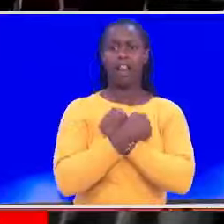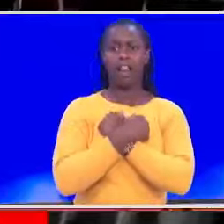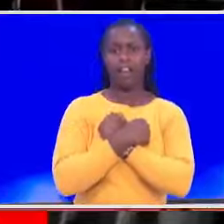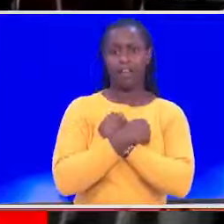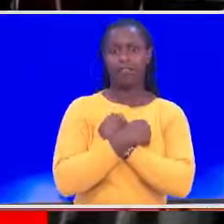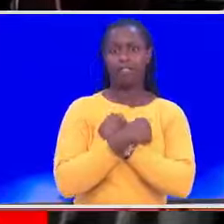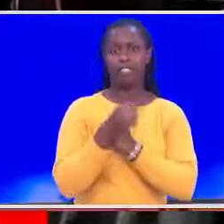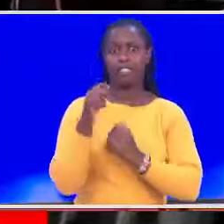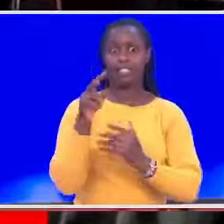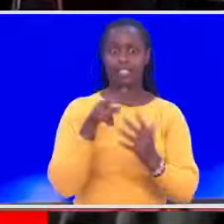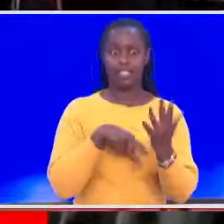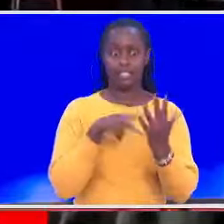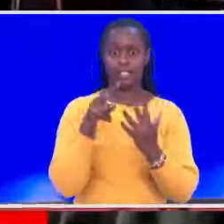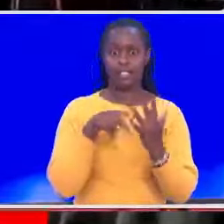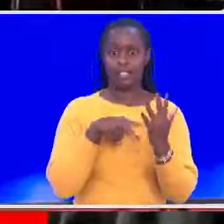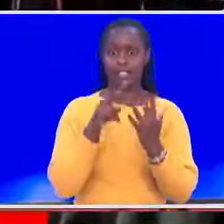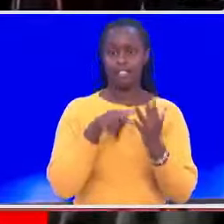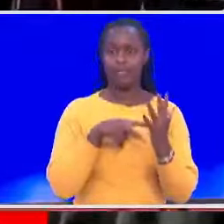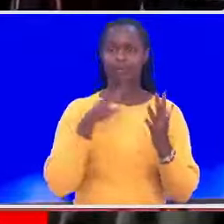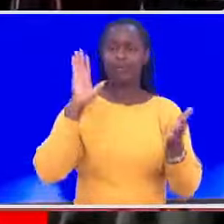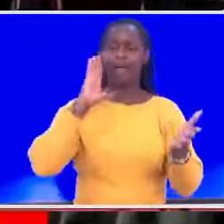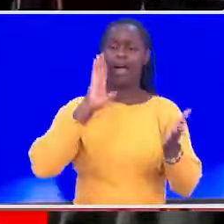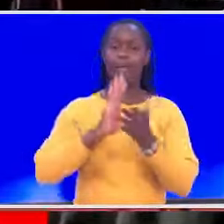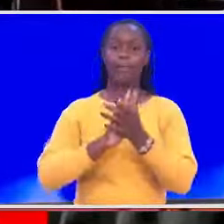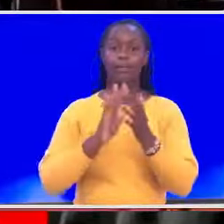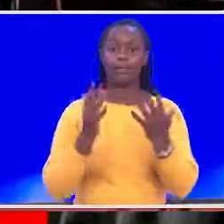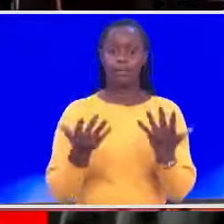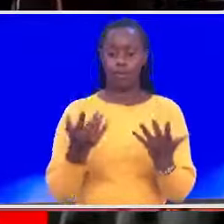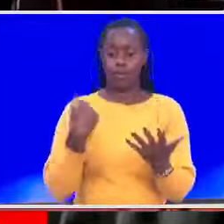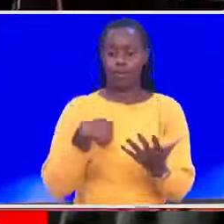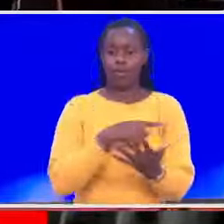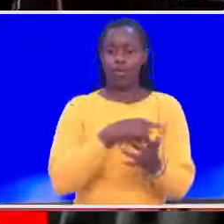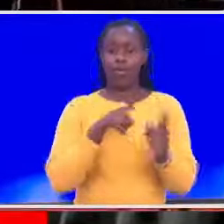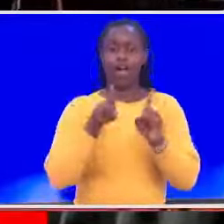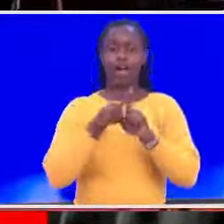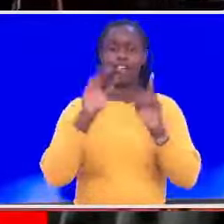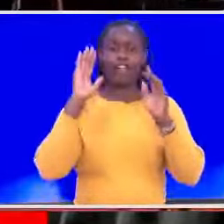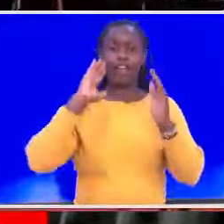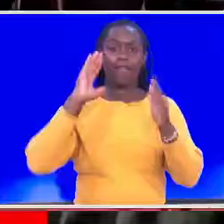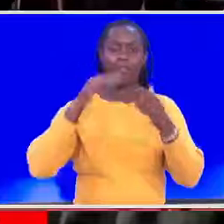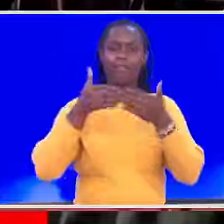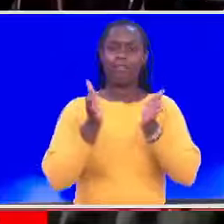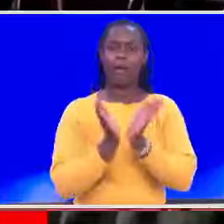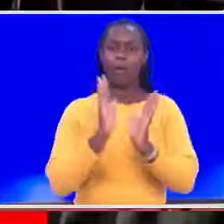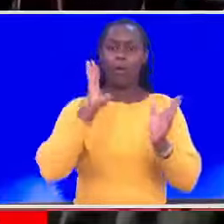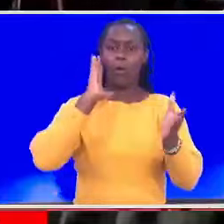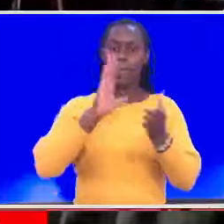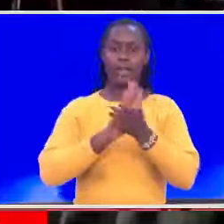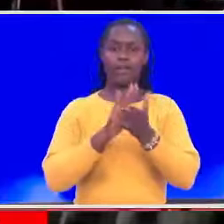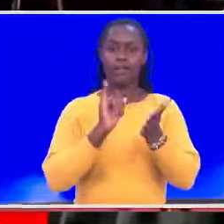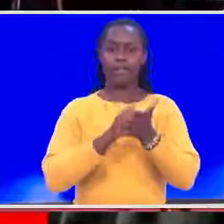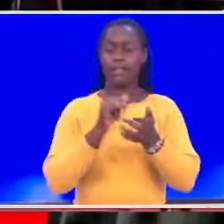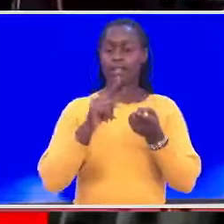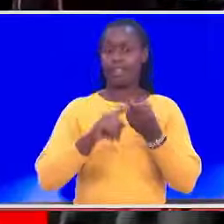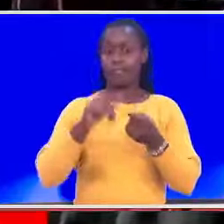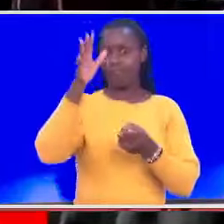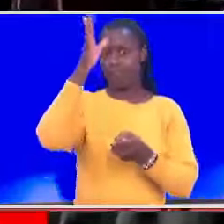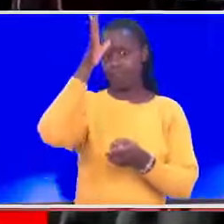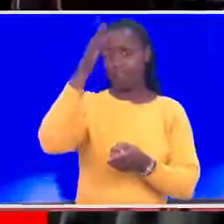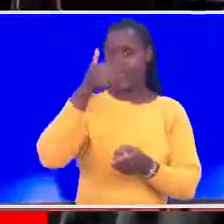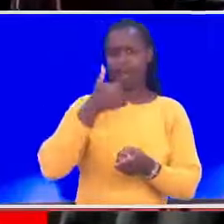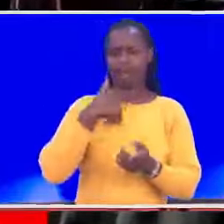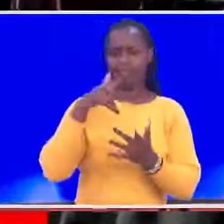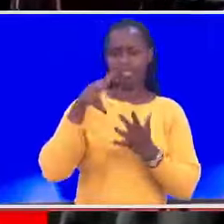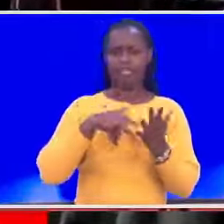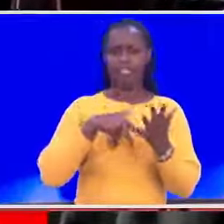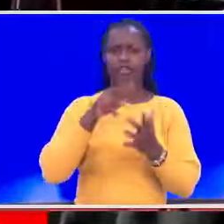reading, I believe, we as a family genuinely believe General had more than 24 hours in a day.